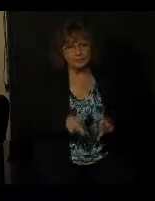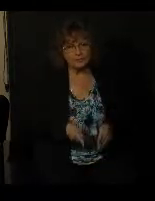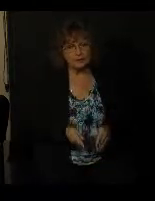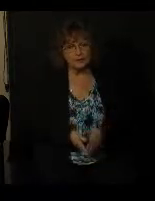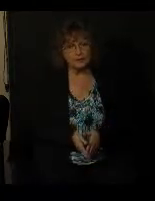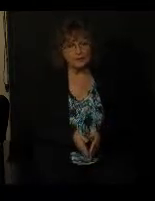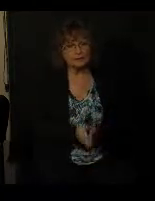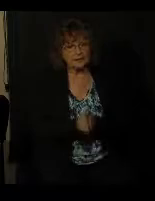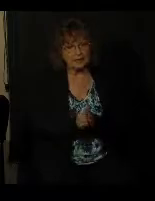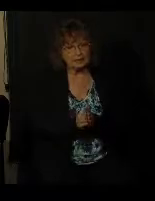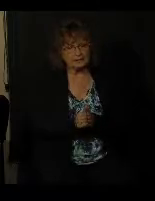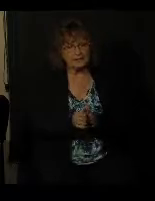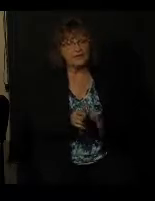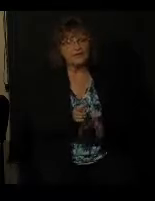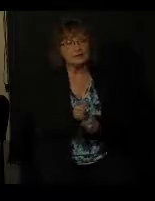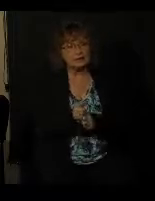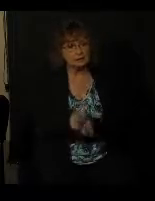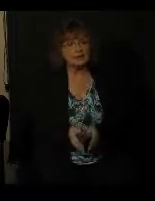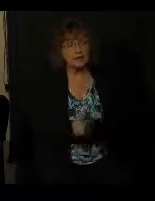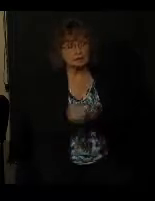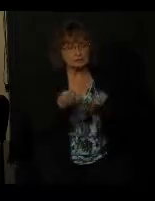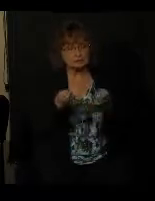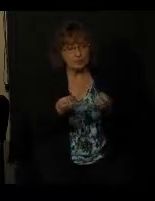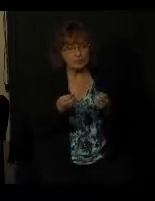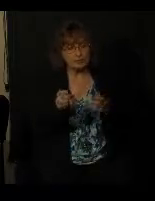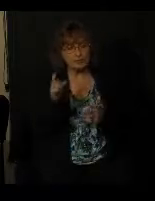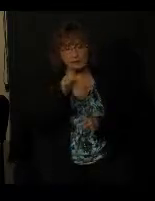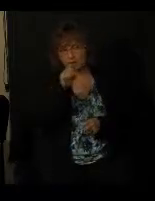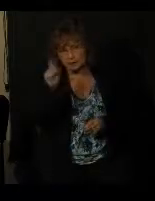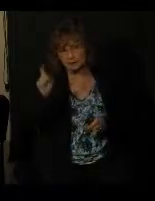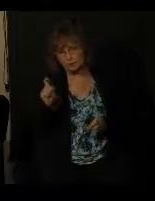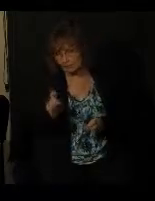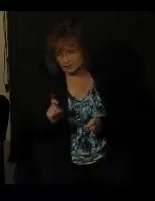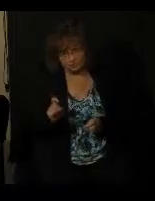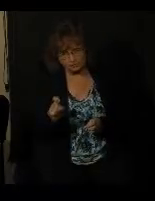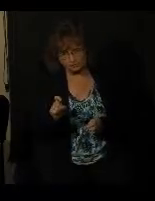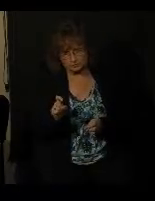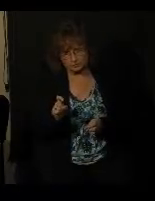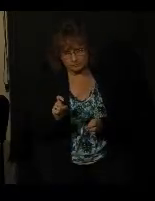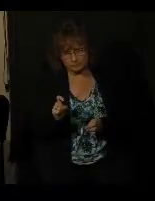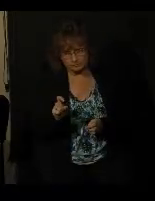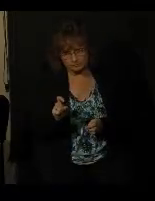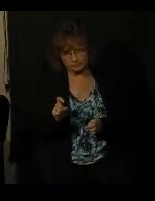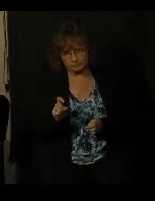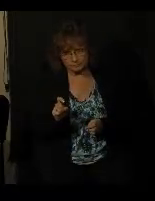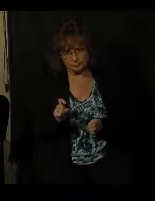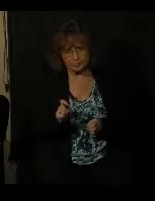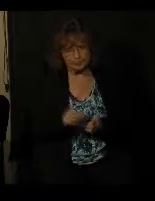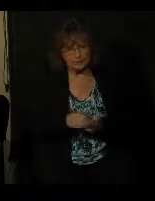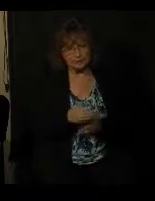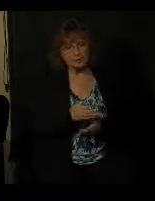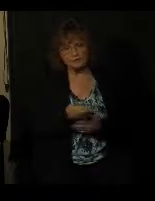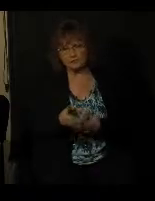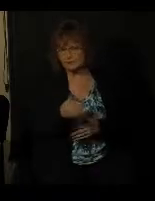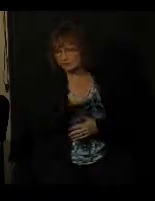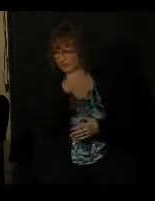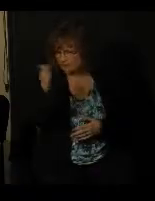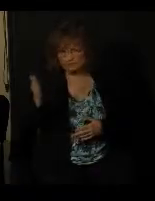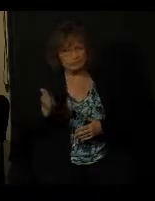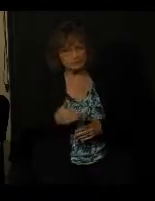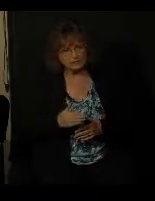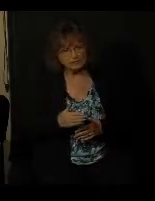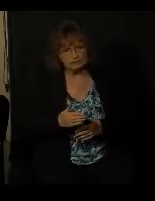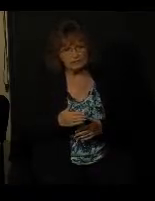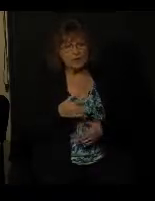conversations. I don't like it. God doesn't let me out of it, but I don't like it. But something I've never liked is when I hear